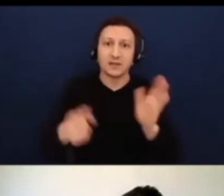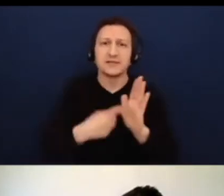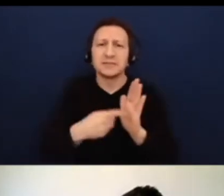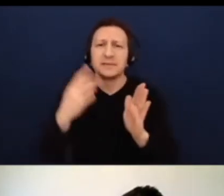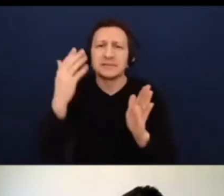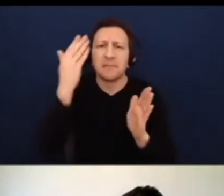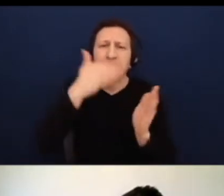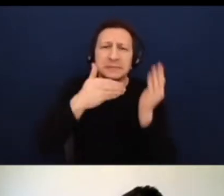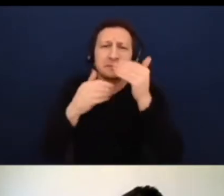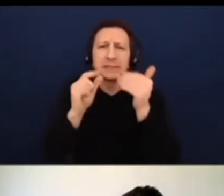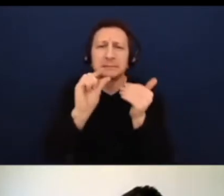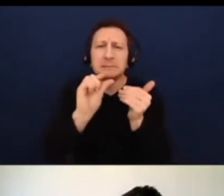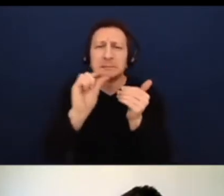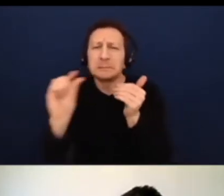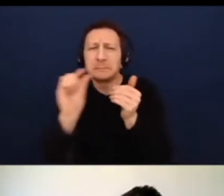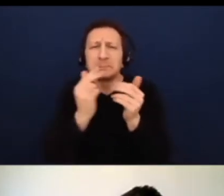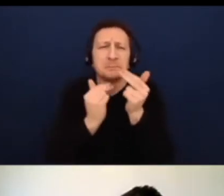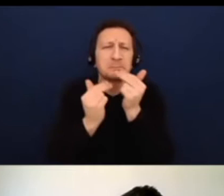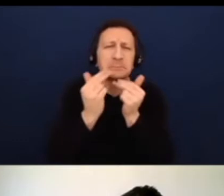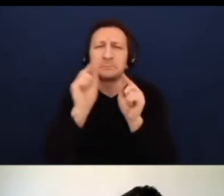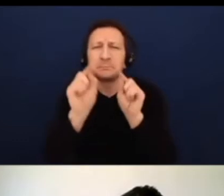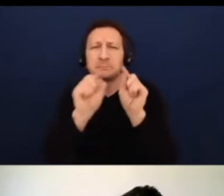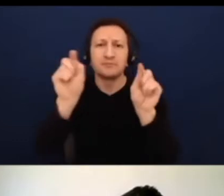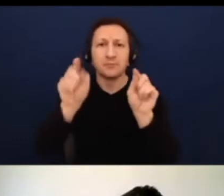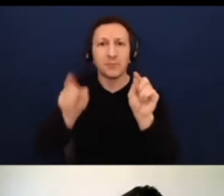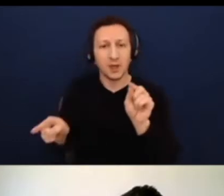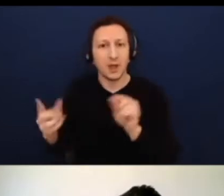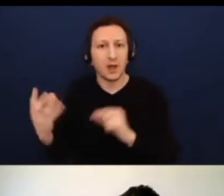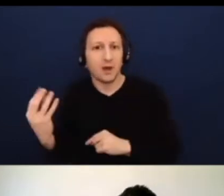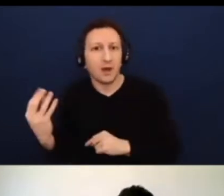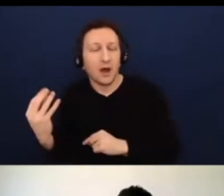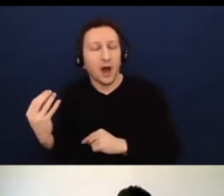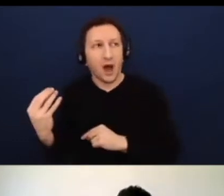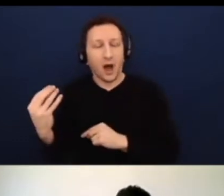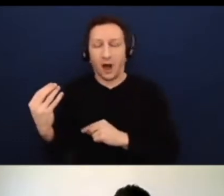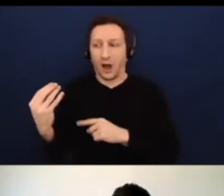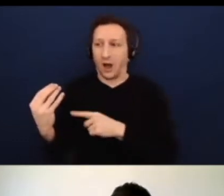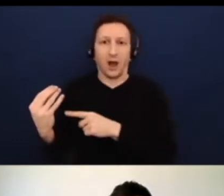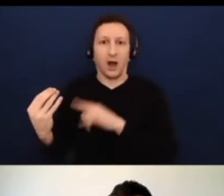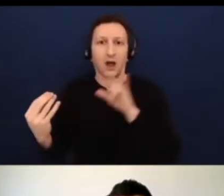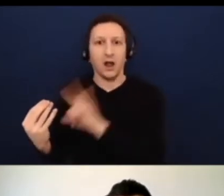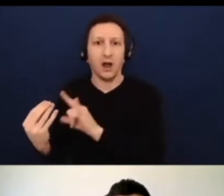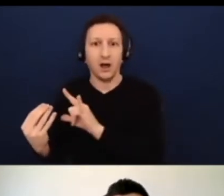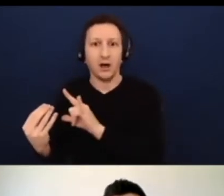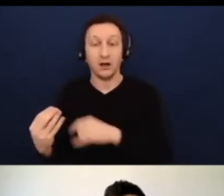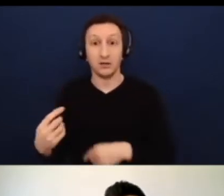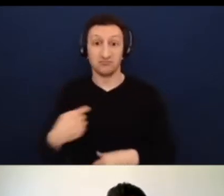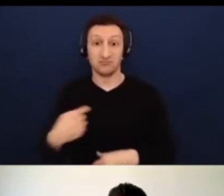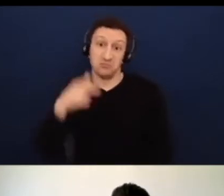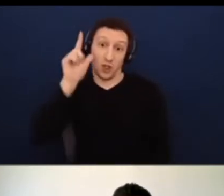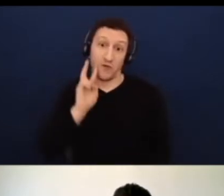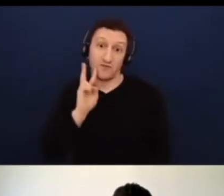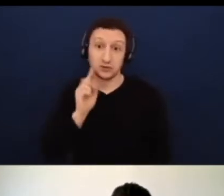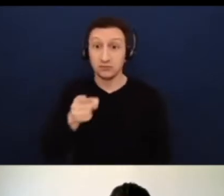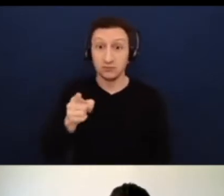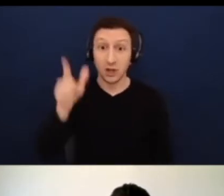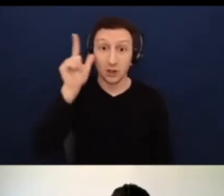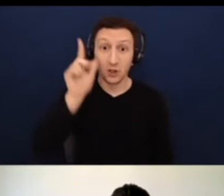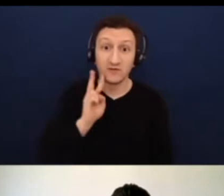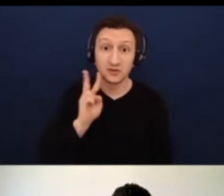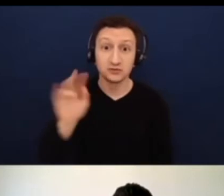So having audio description really helps a lot. And I think for people, especially for people with lower vision than me, I would like them to